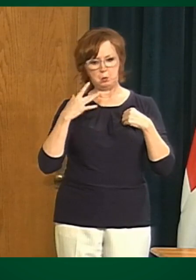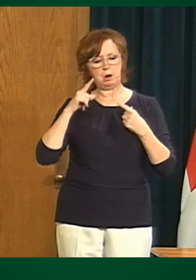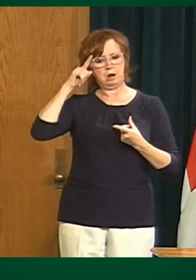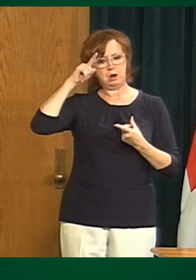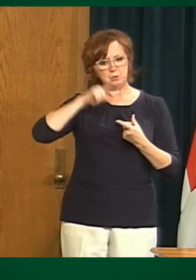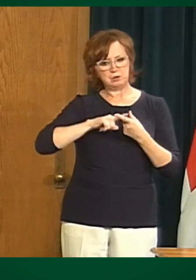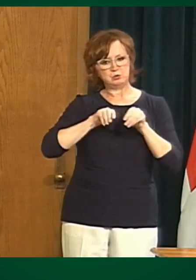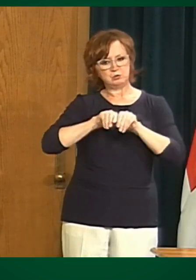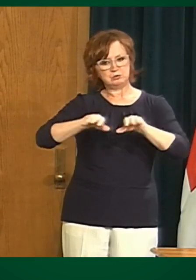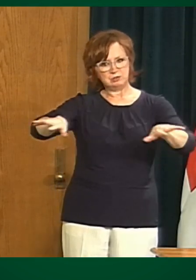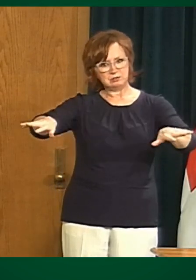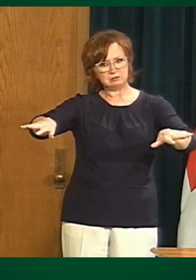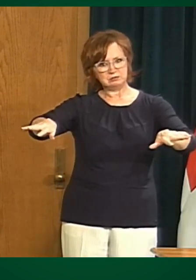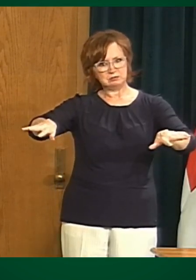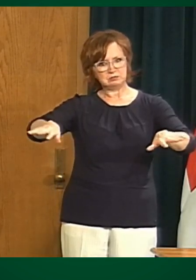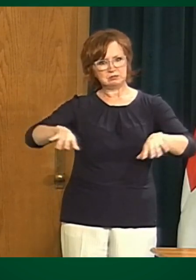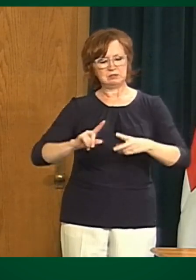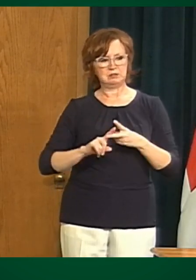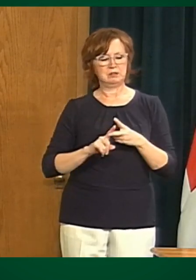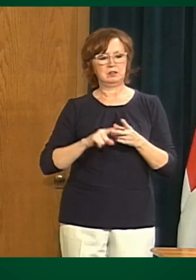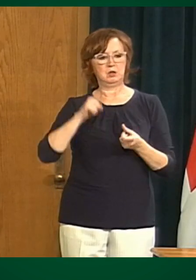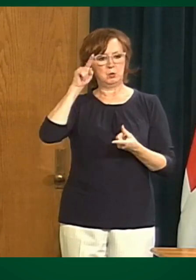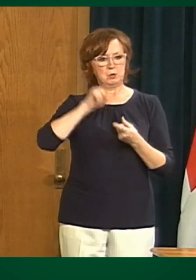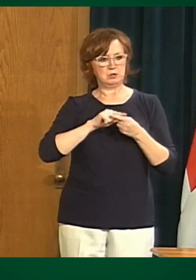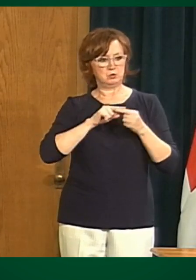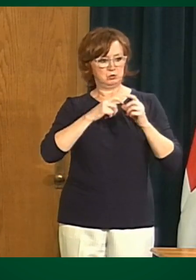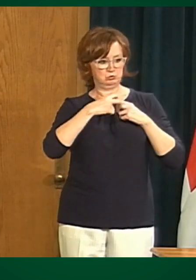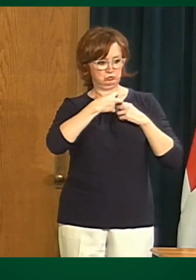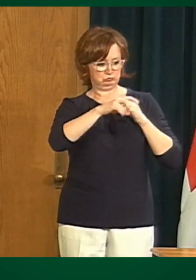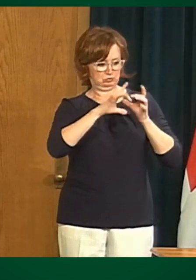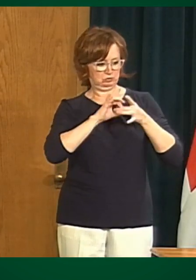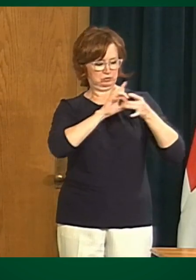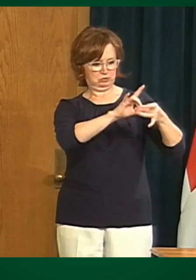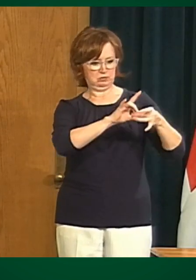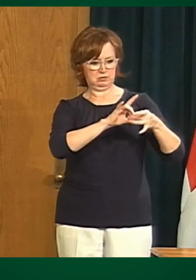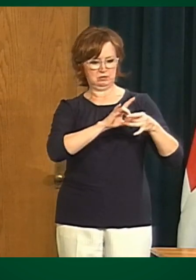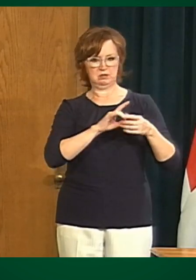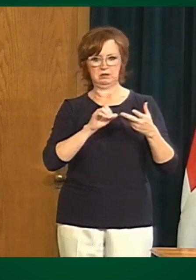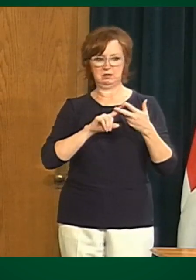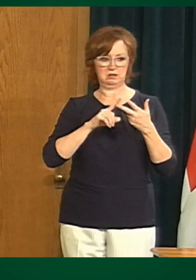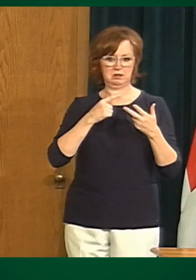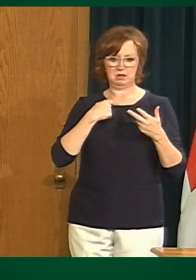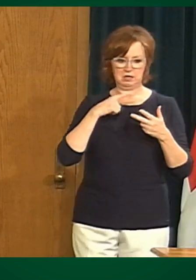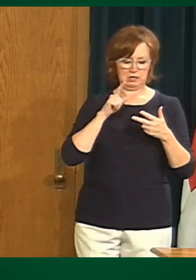means is that if you can work from home, you have to work from home, and that may be a